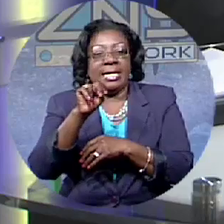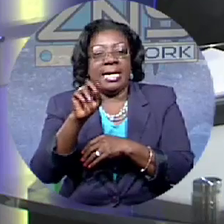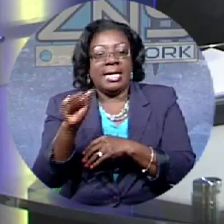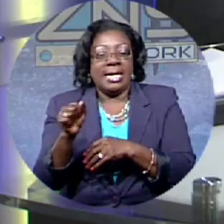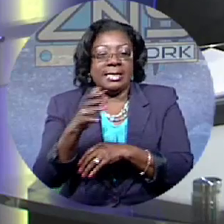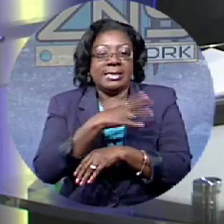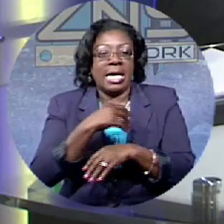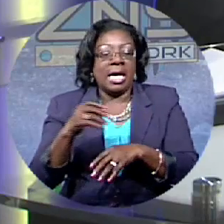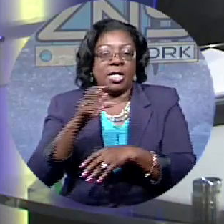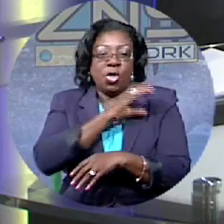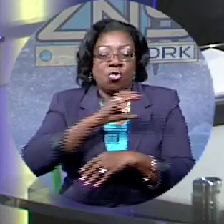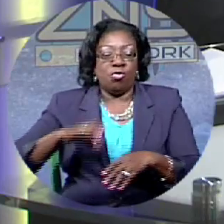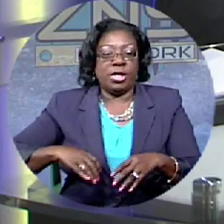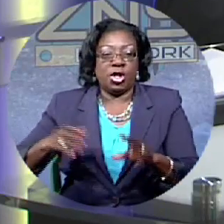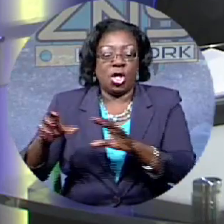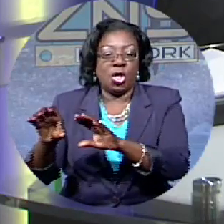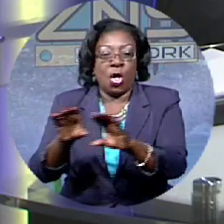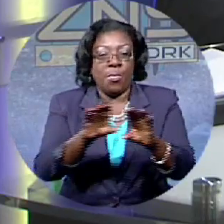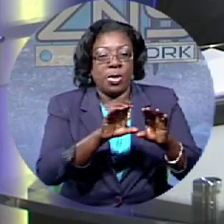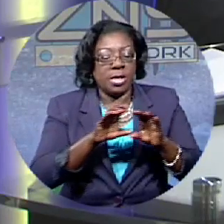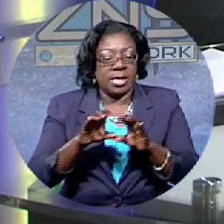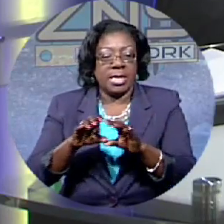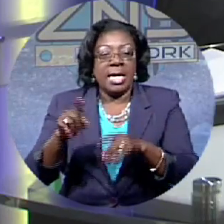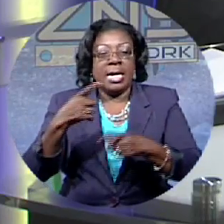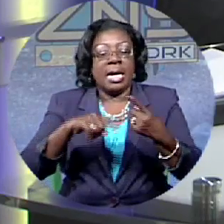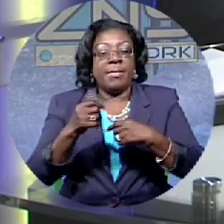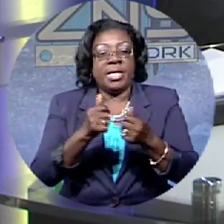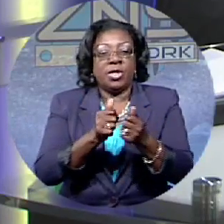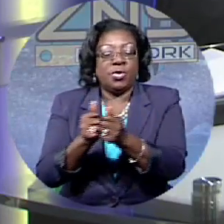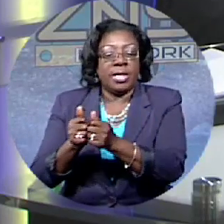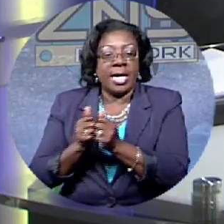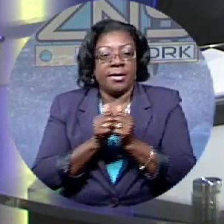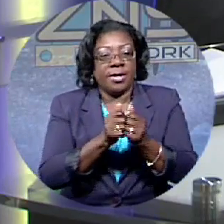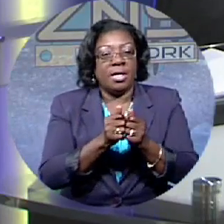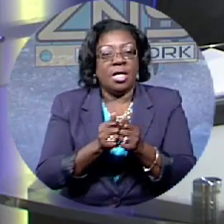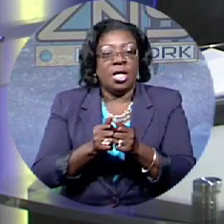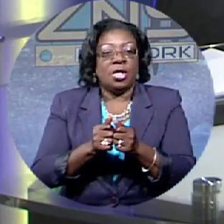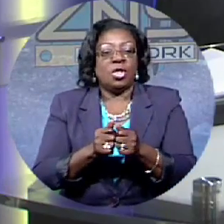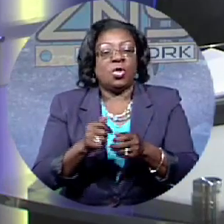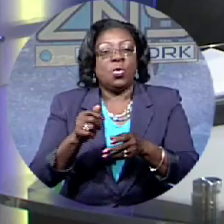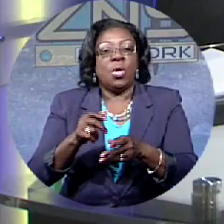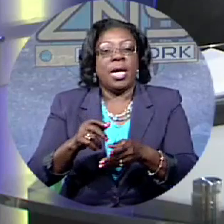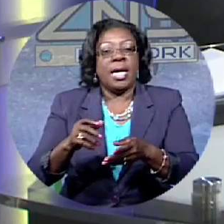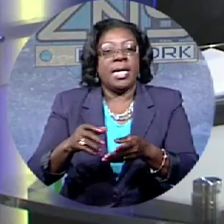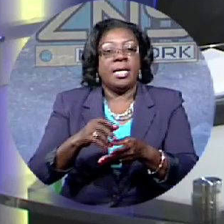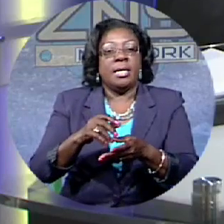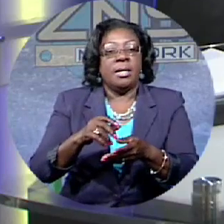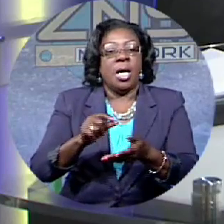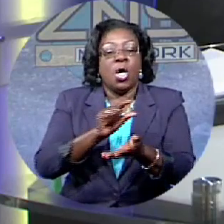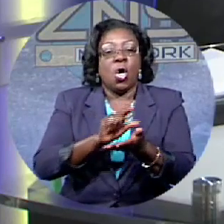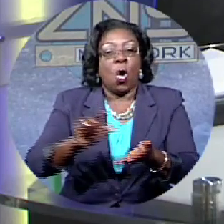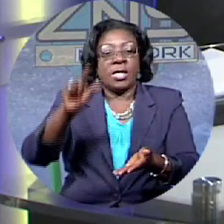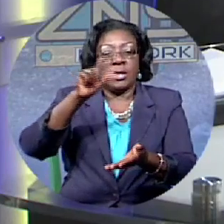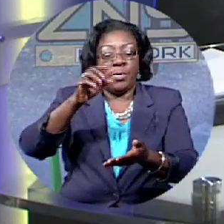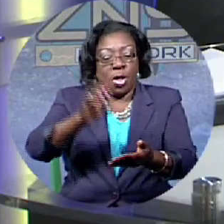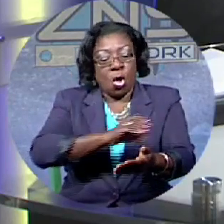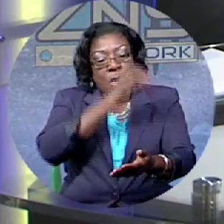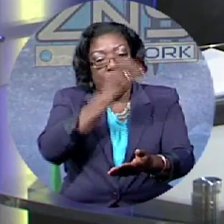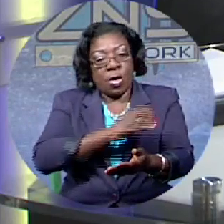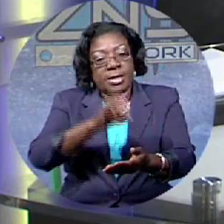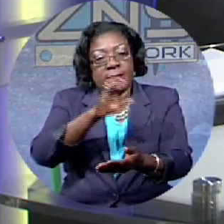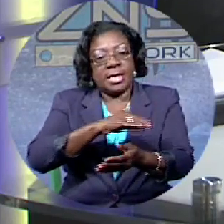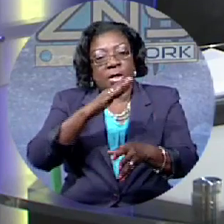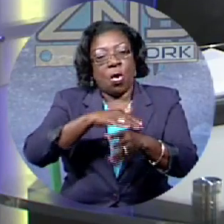joining hands to address the problem head-on. A gospel concert has been planned for Friday, December 6th at R.M. Bailey Park from 6 p.m. to 10